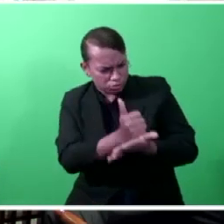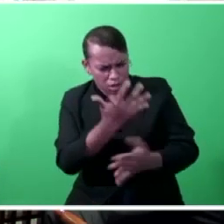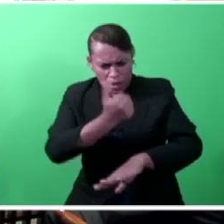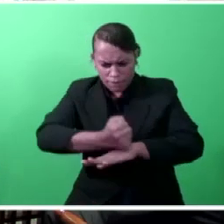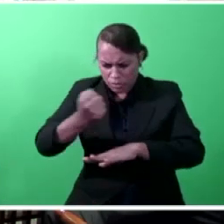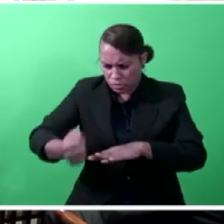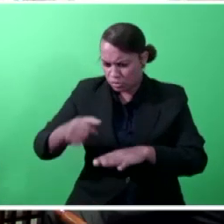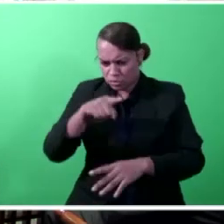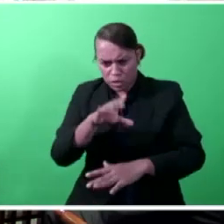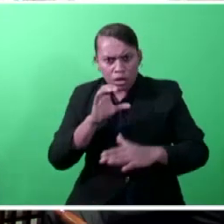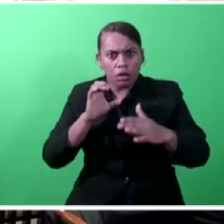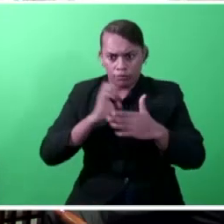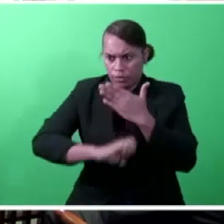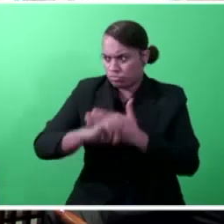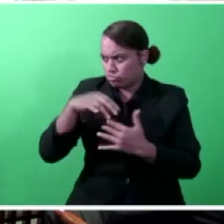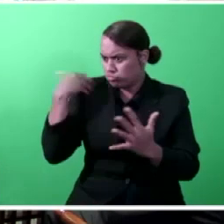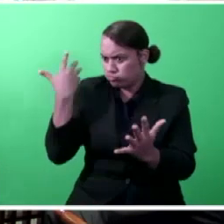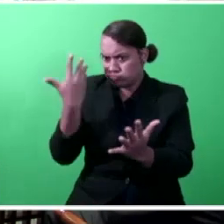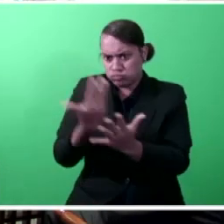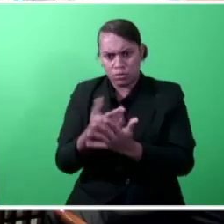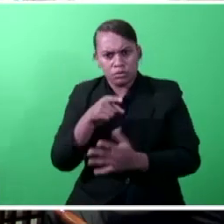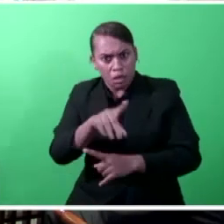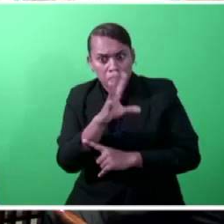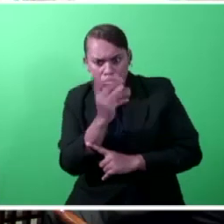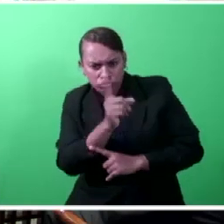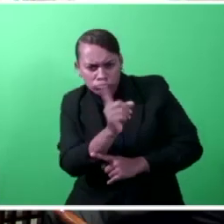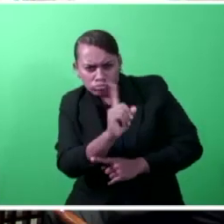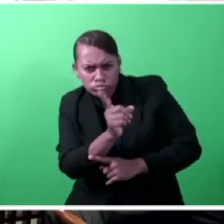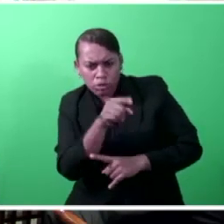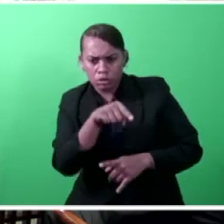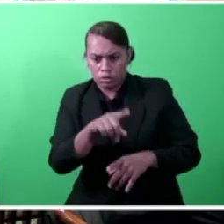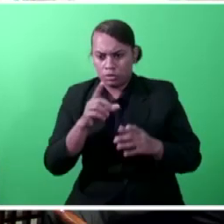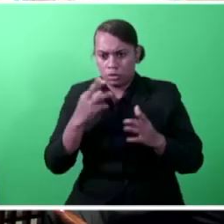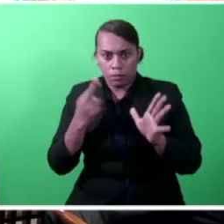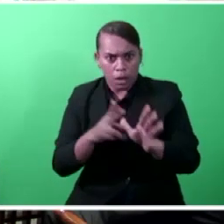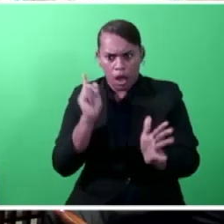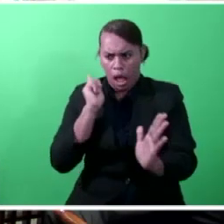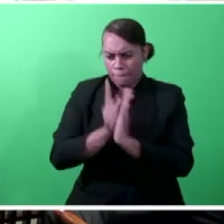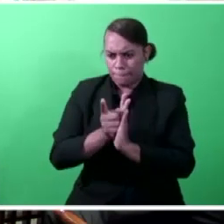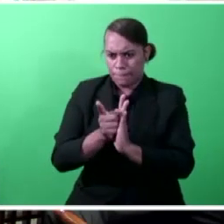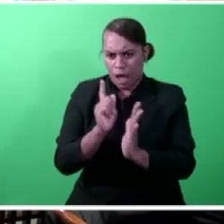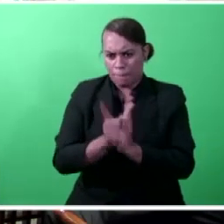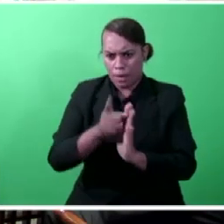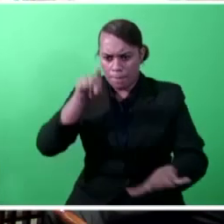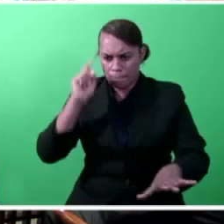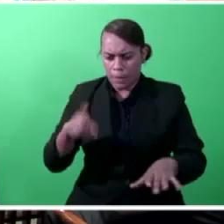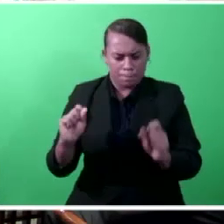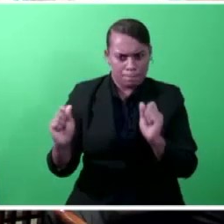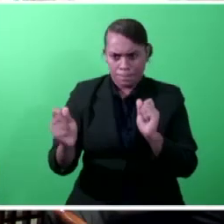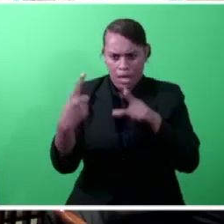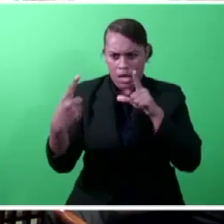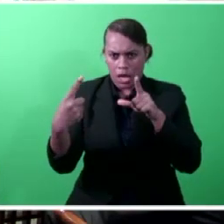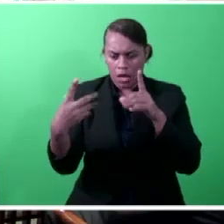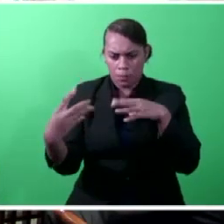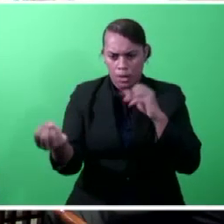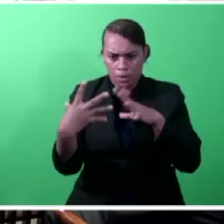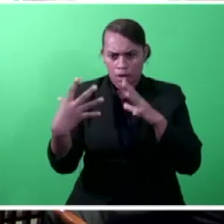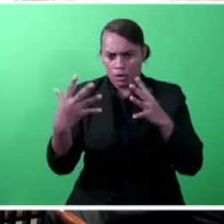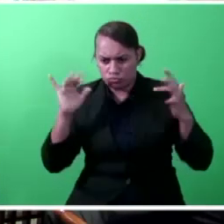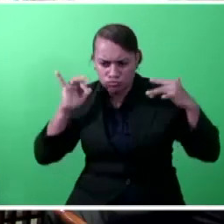disaster. Their respective response arrangements had been activated and response actions were taken as a